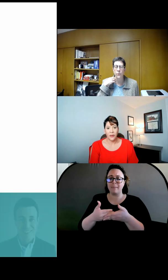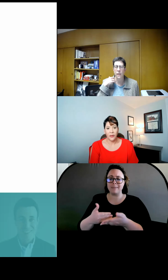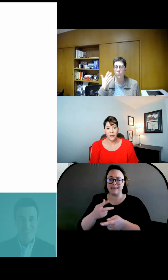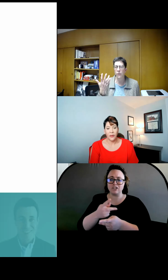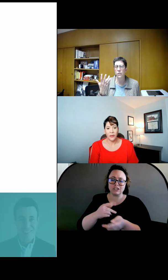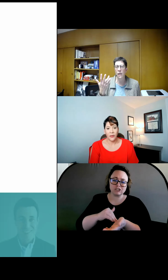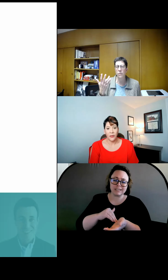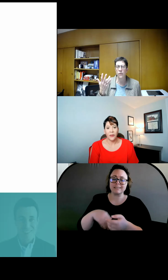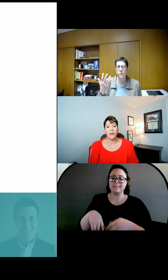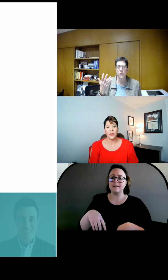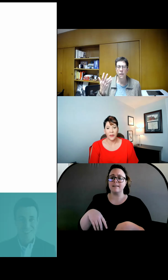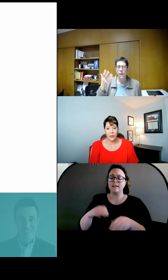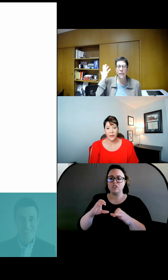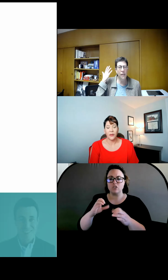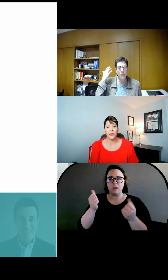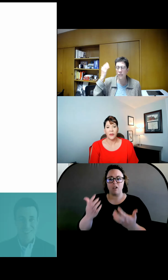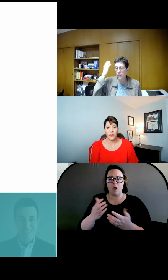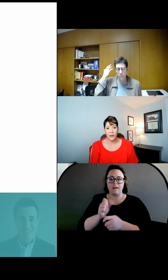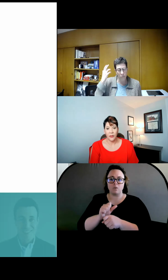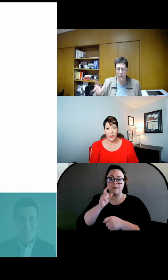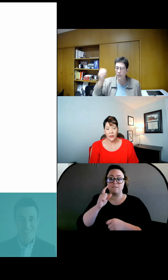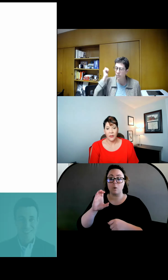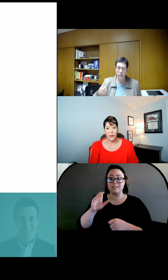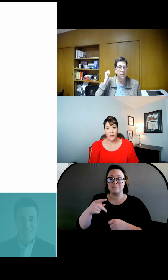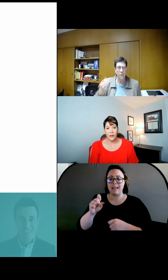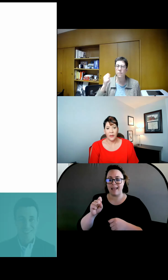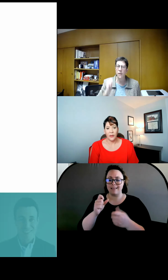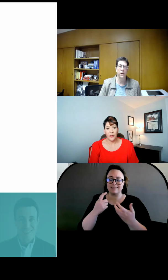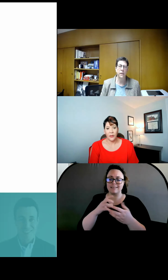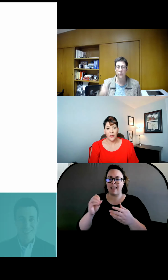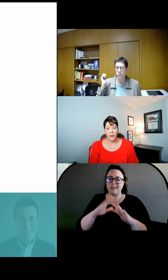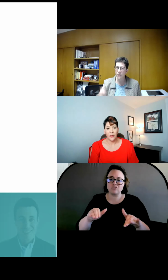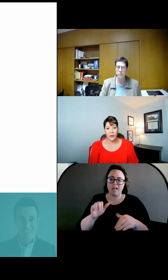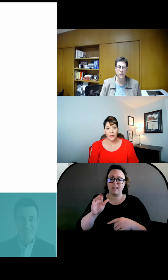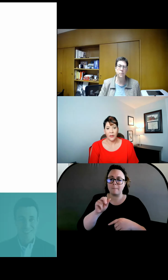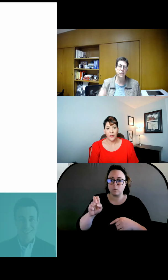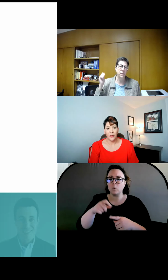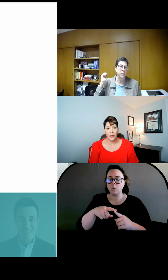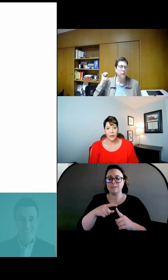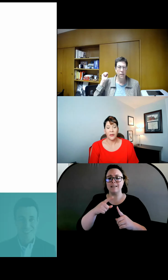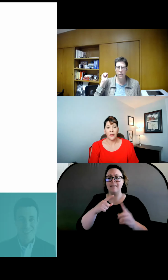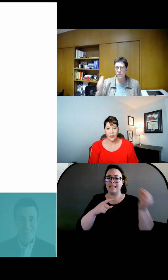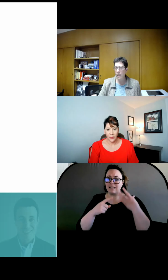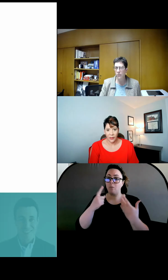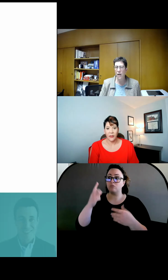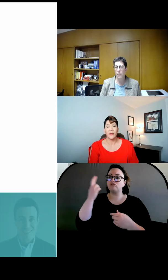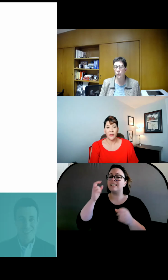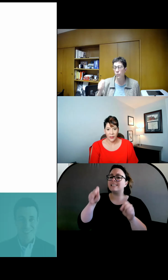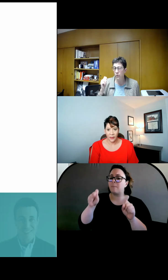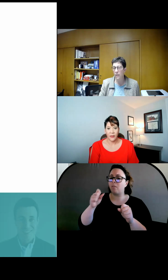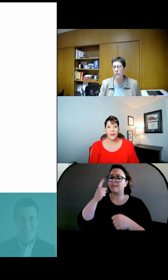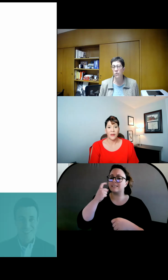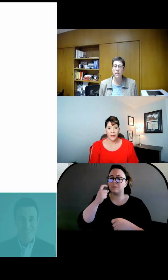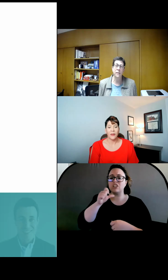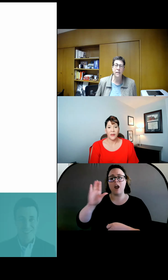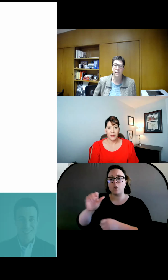were doing a lot of work in child abuse. And they just really put this into my brain. It's a reasonable suspicion. It's not your job. And so we're